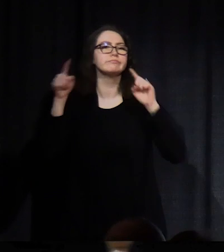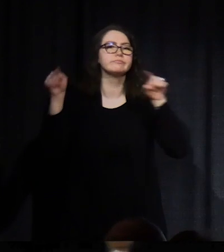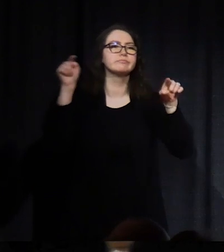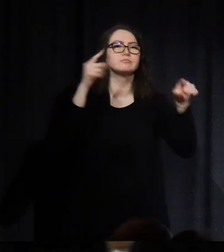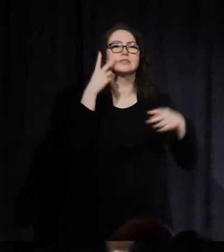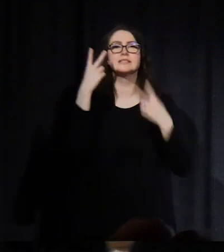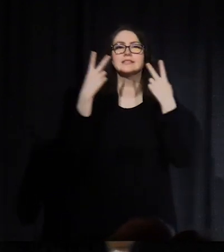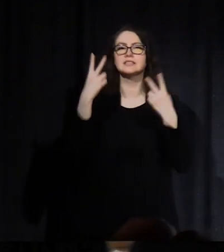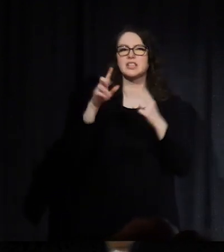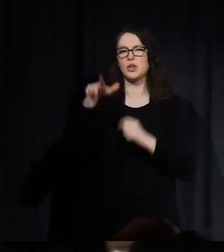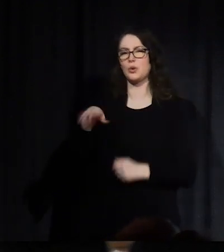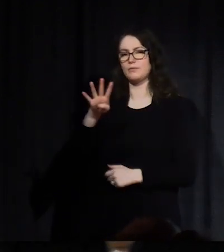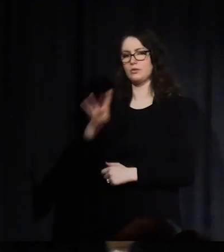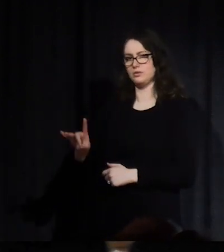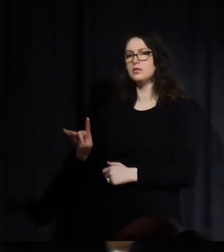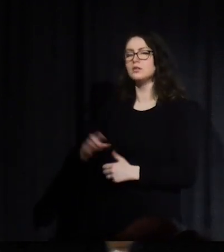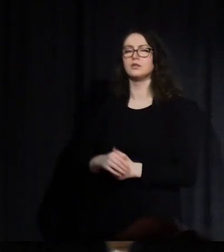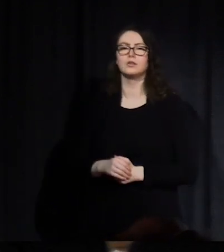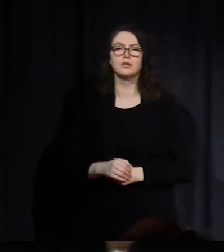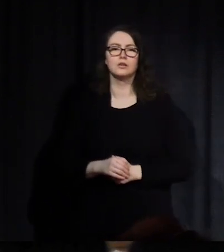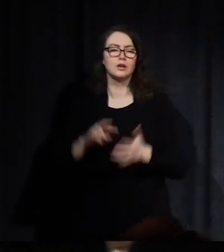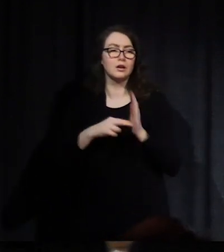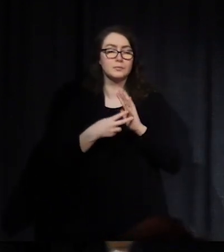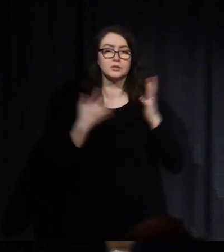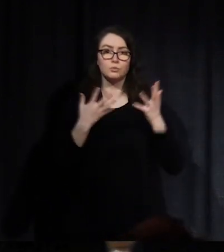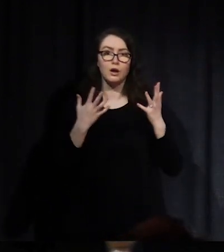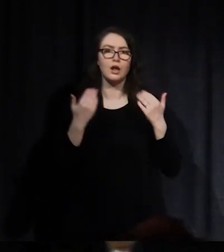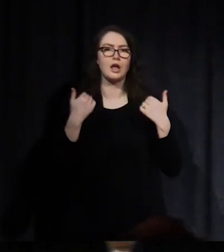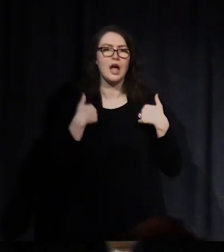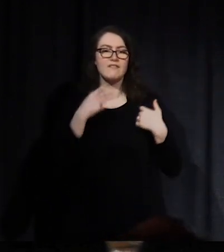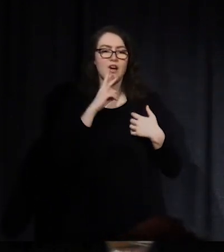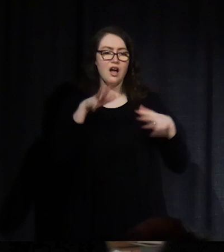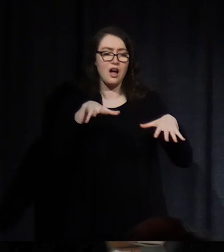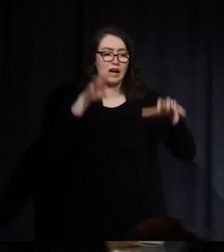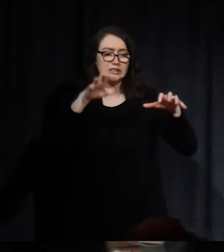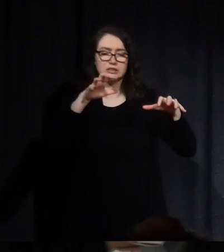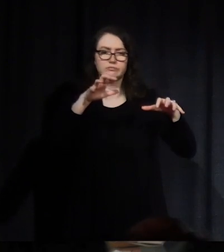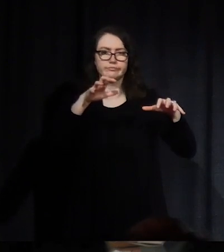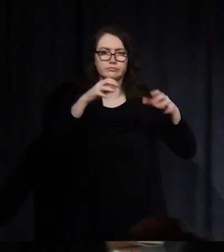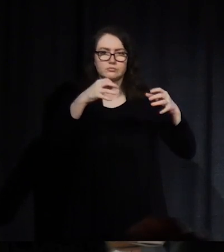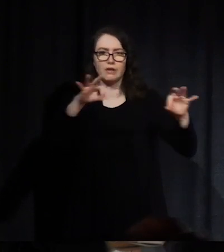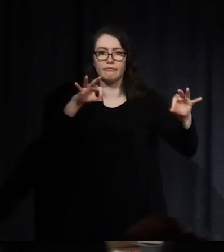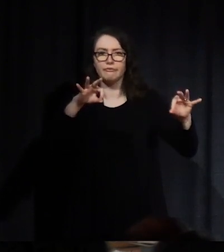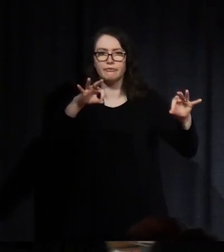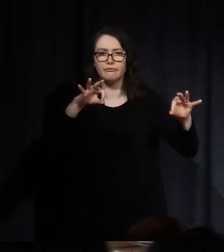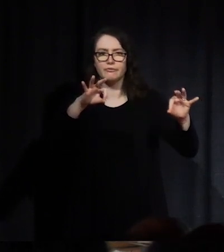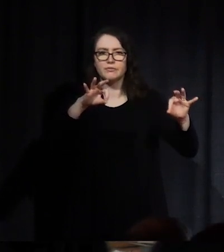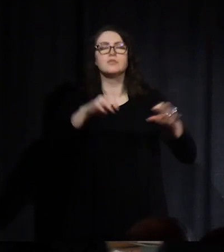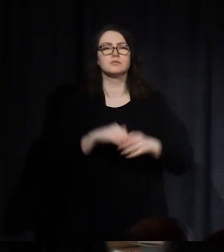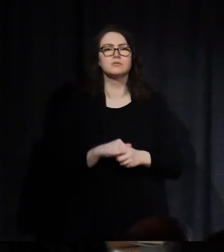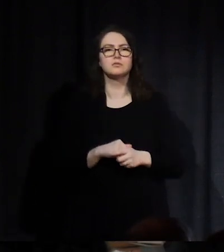involved installing special freeze-back pilings that passively keep the permafrost around the turbine foundations frozen,